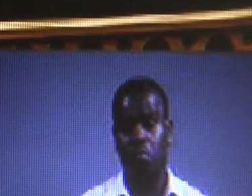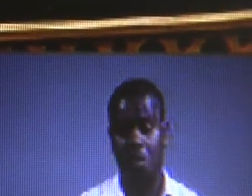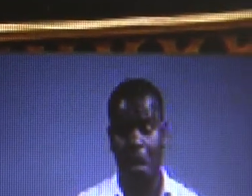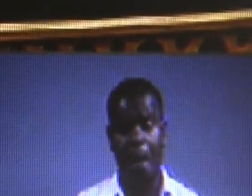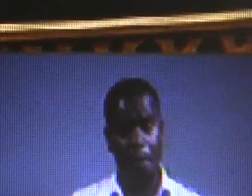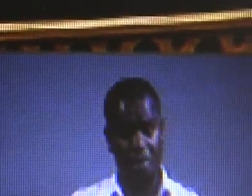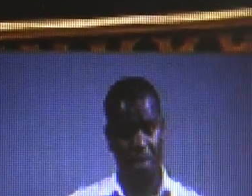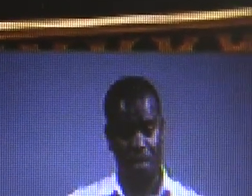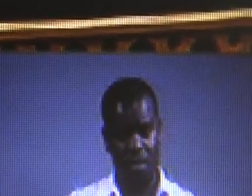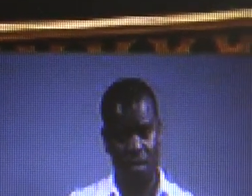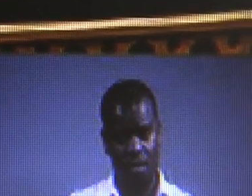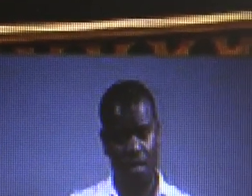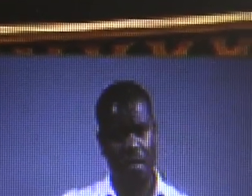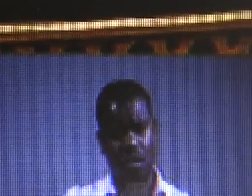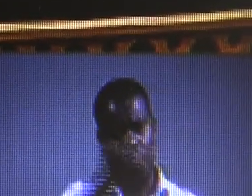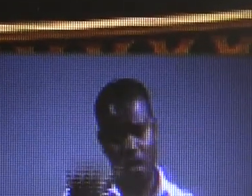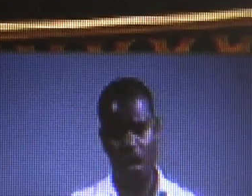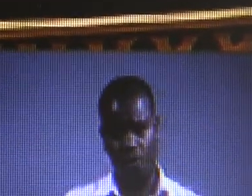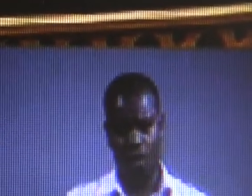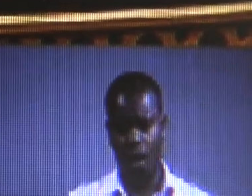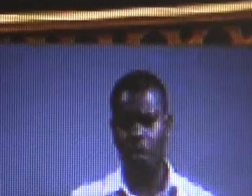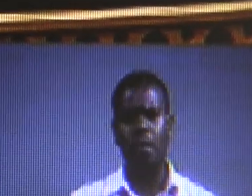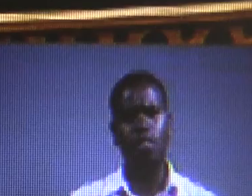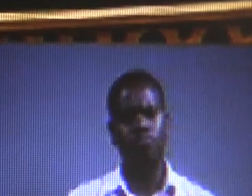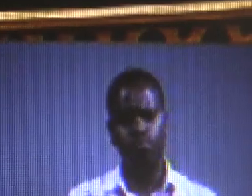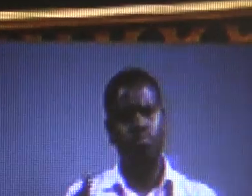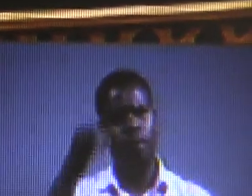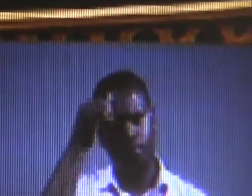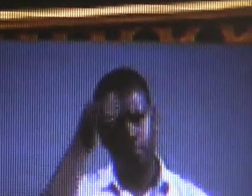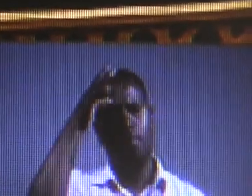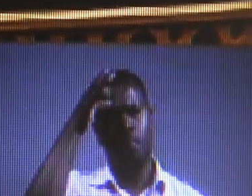educated. But they must also need, they also need to be healthy. Council